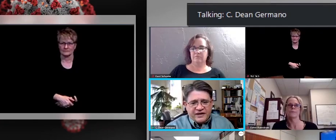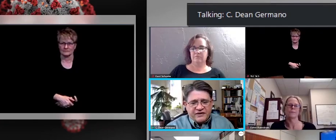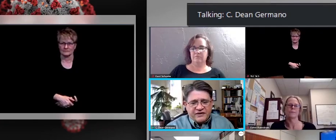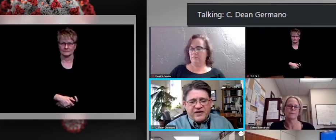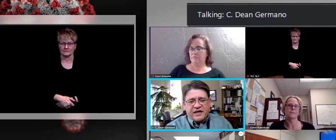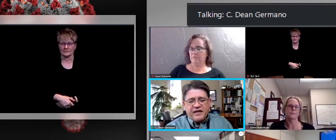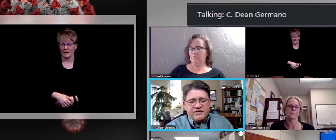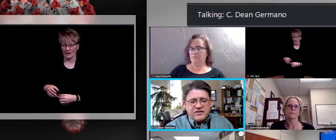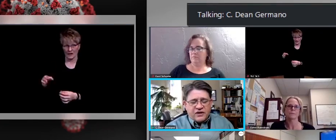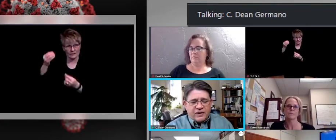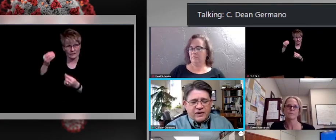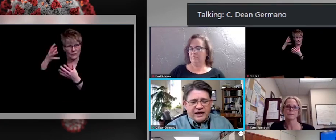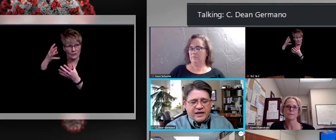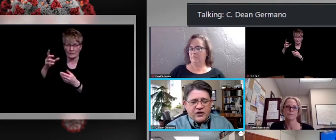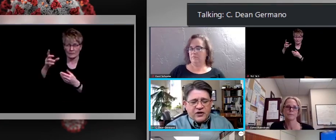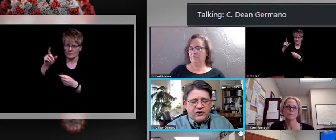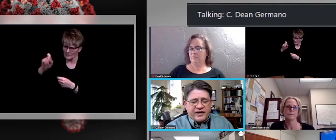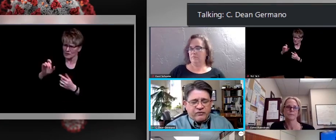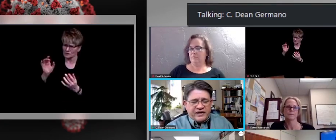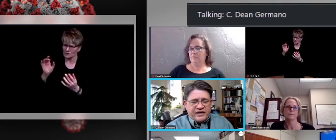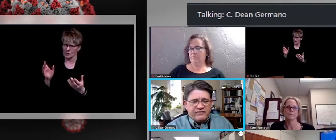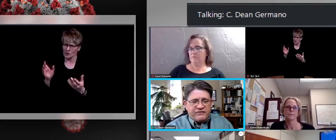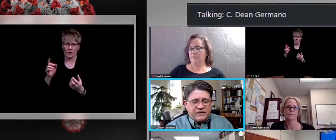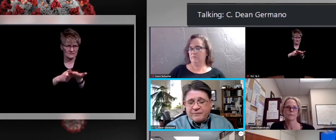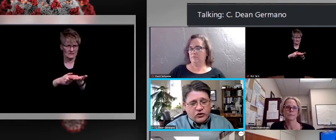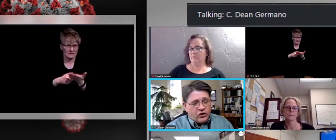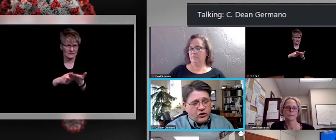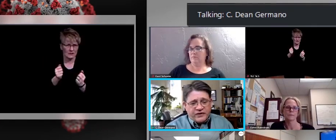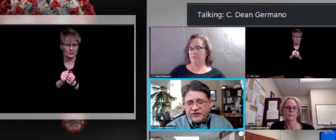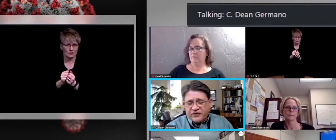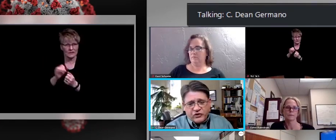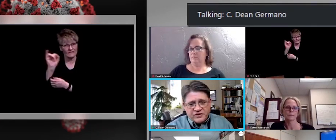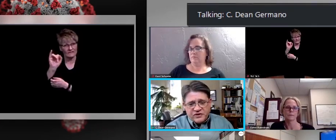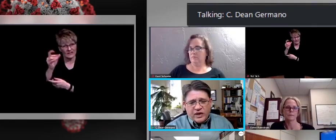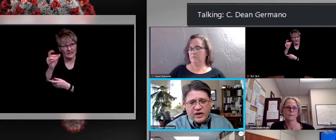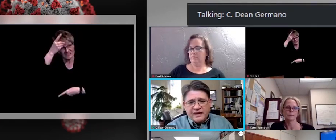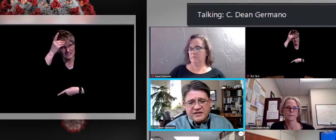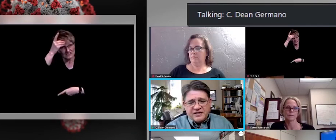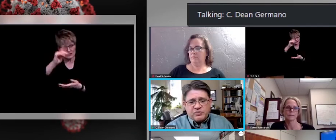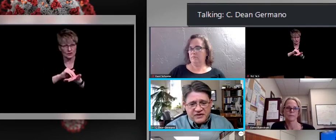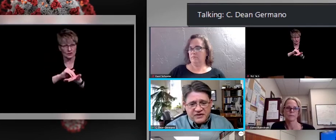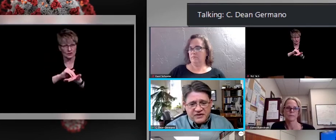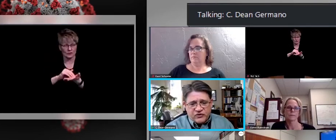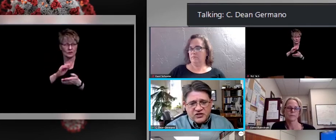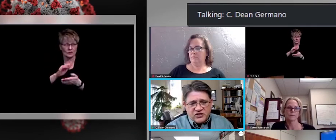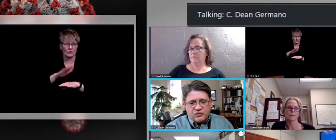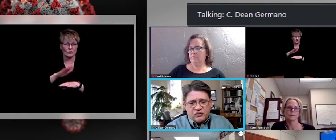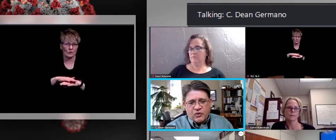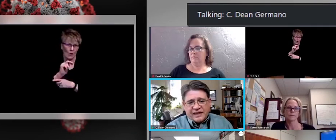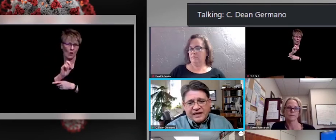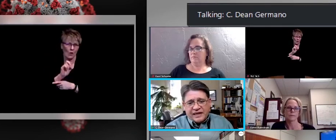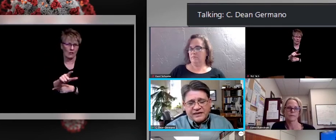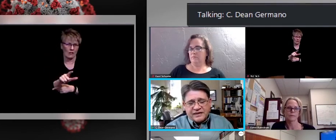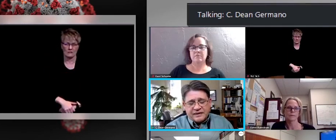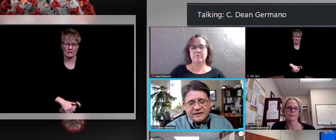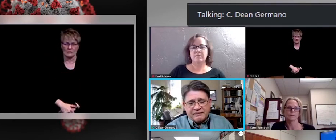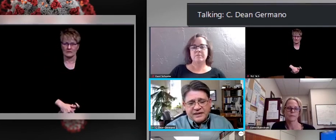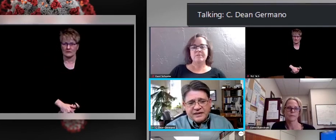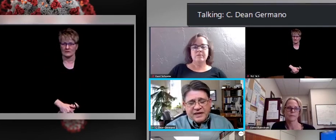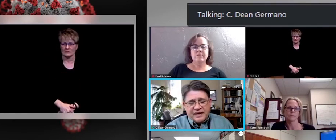that kind of thing. So I know that I'm sure all the other groups as well has spread this information widely.